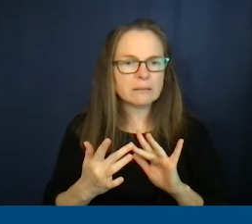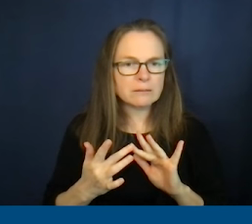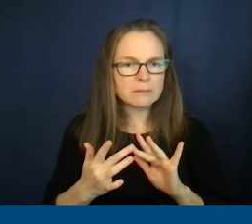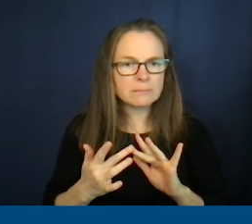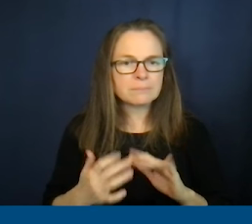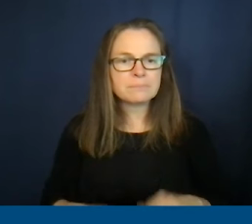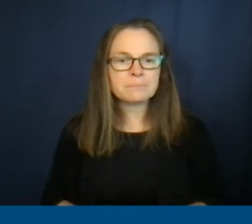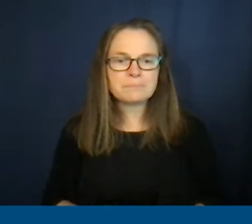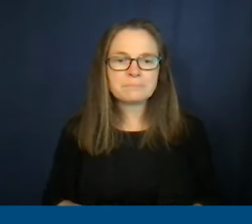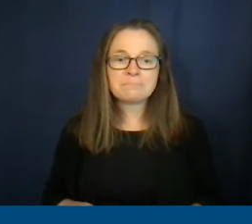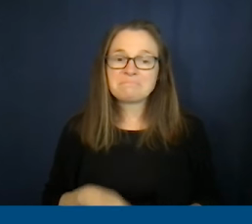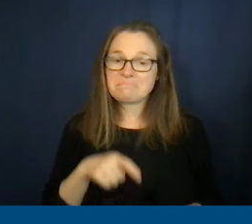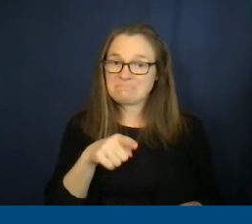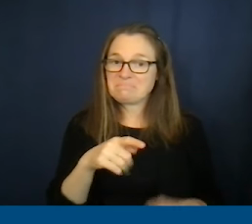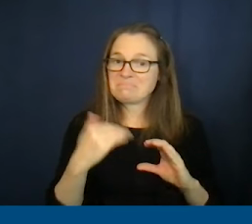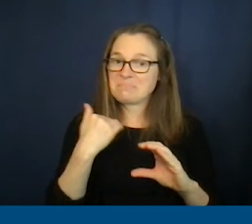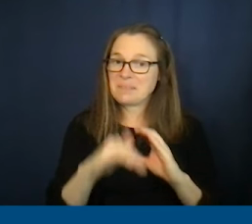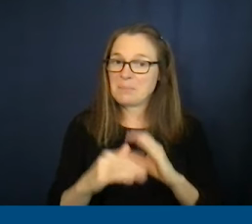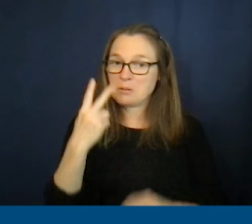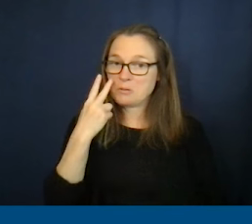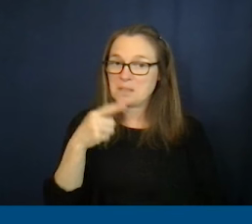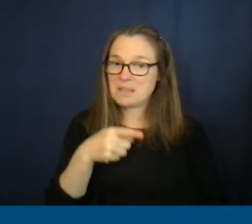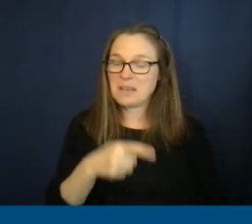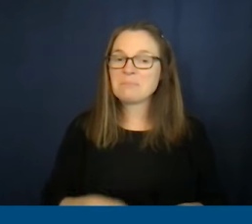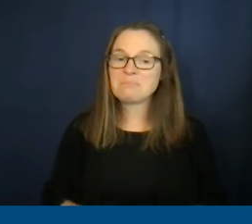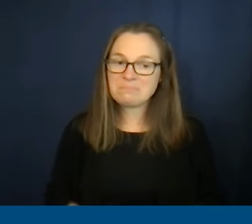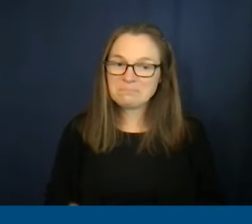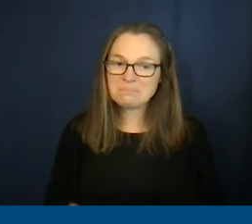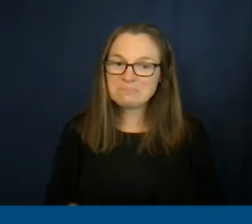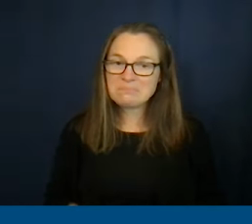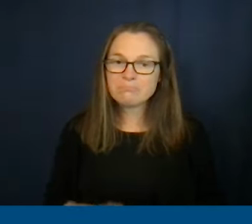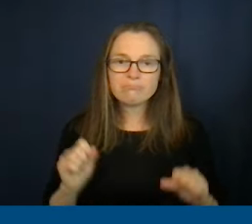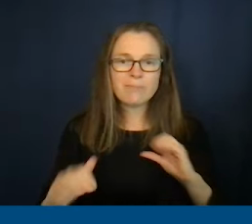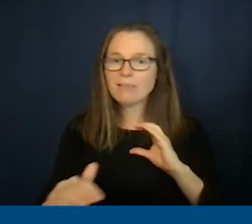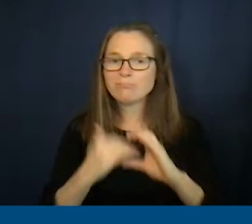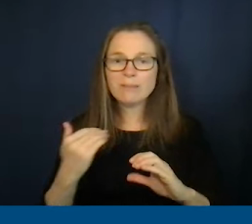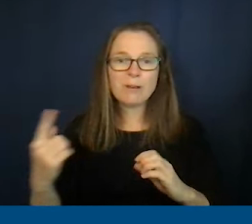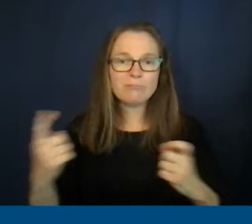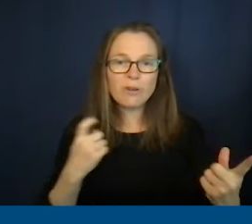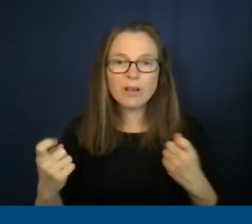This is our email for your review and submitting questions and